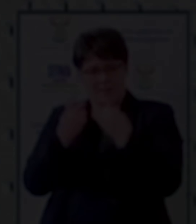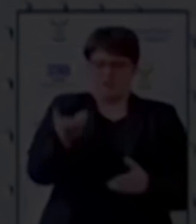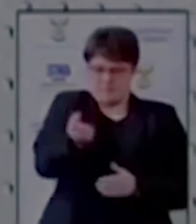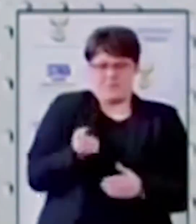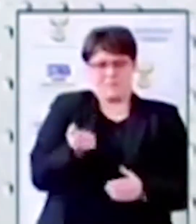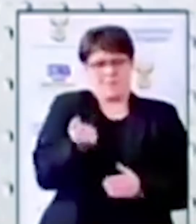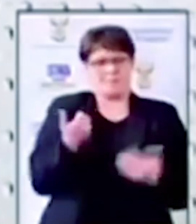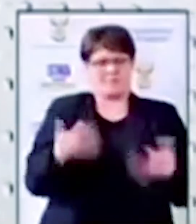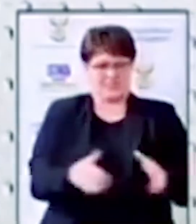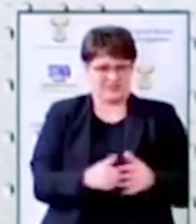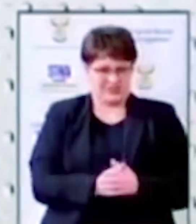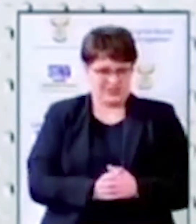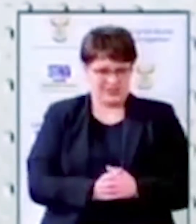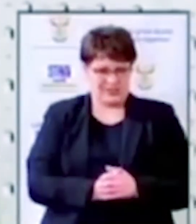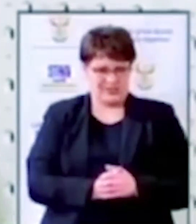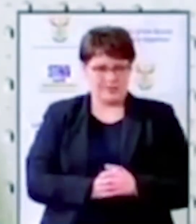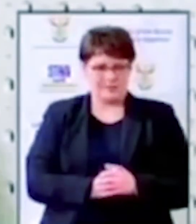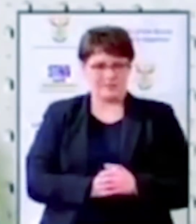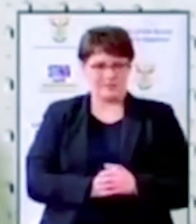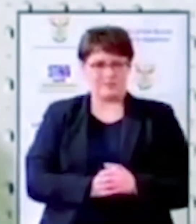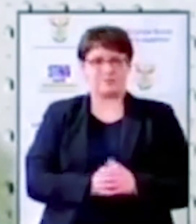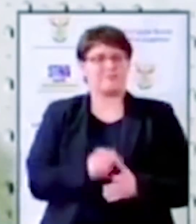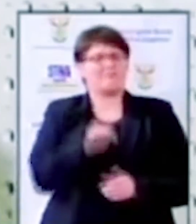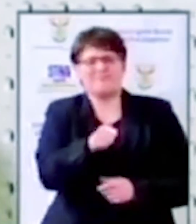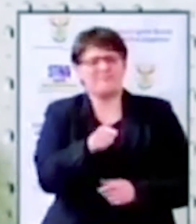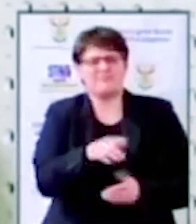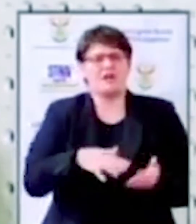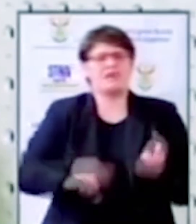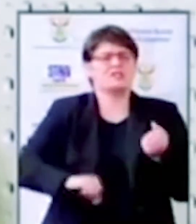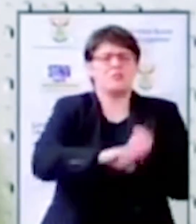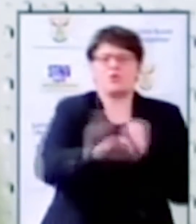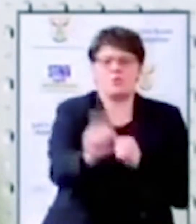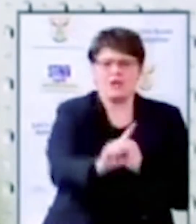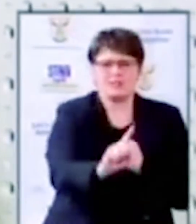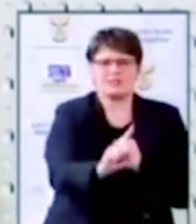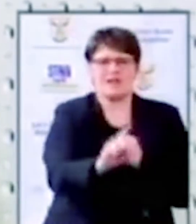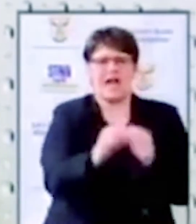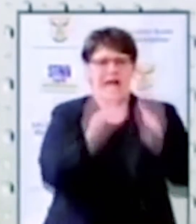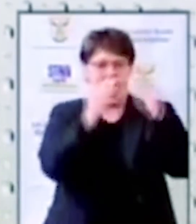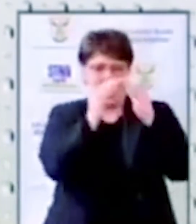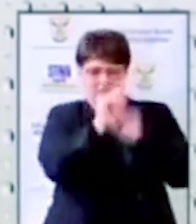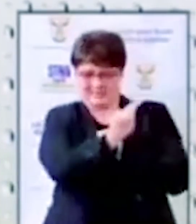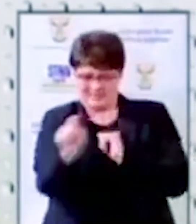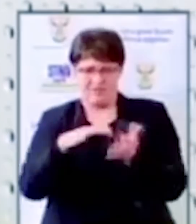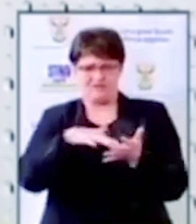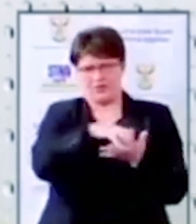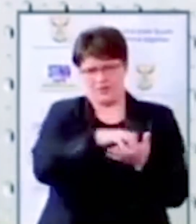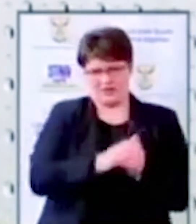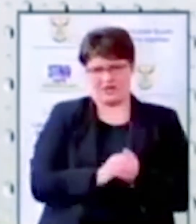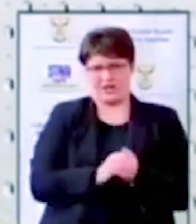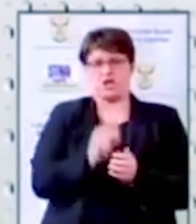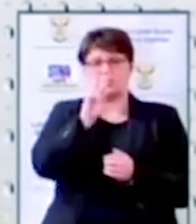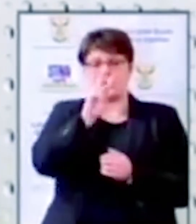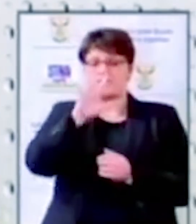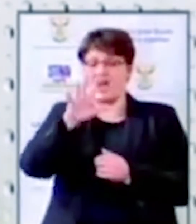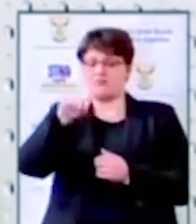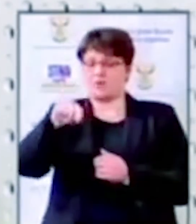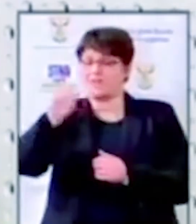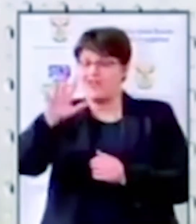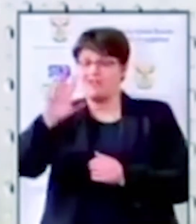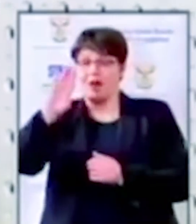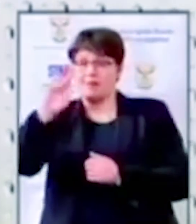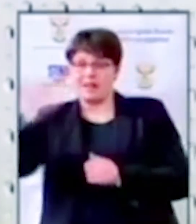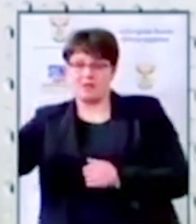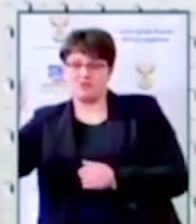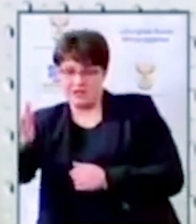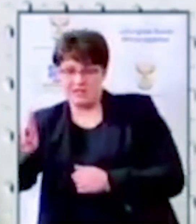sectors. To support vulnerable households, an additional allocation of 25.5 billion rand to the